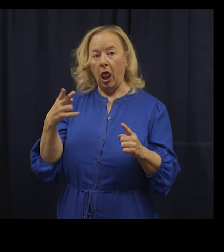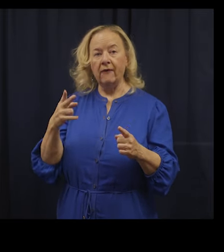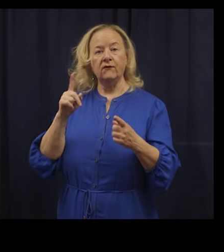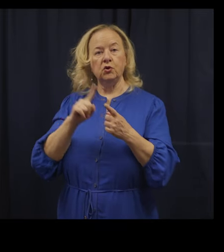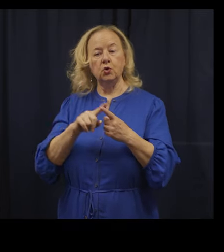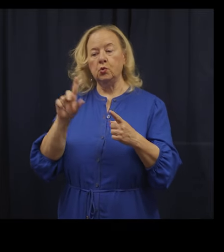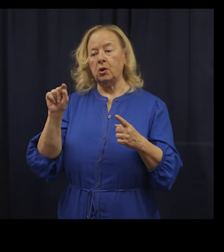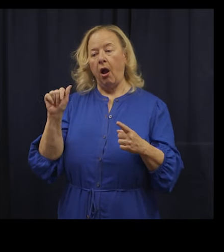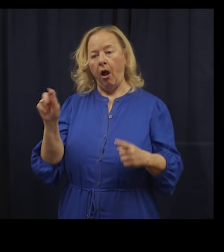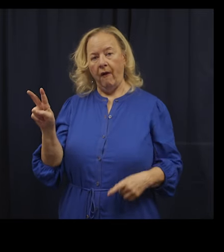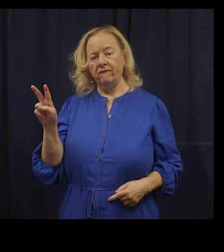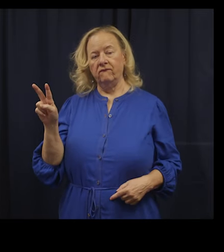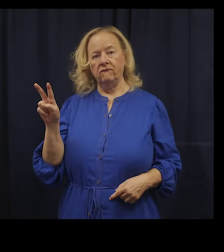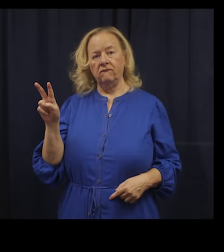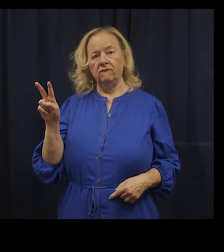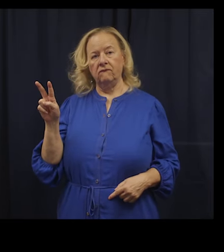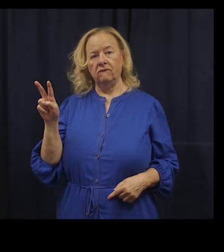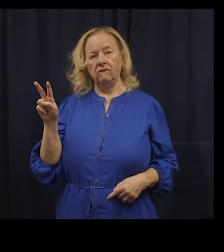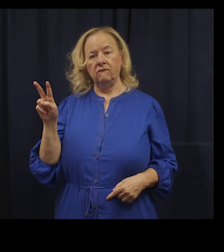Tav.